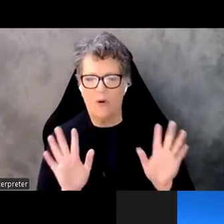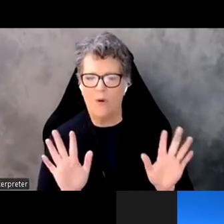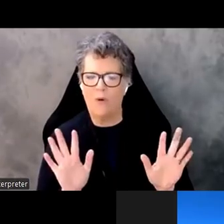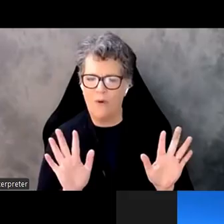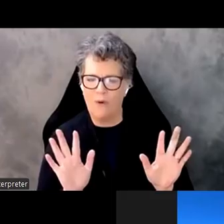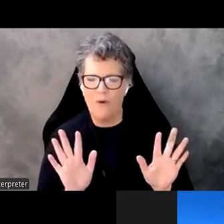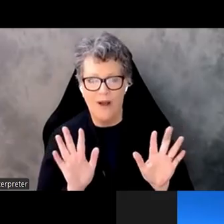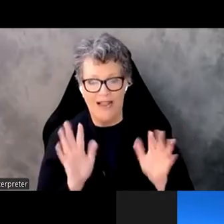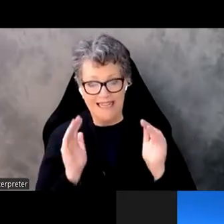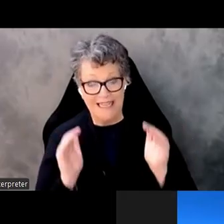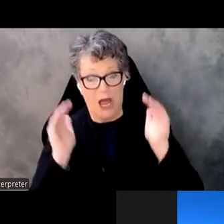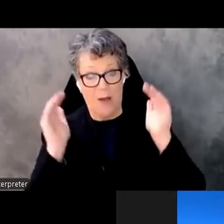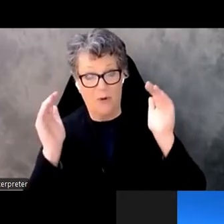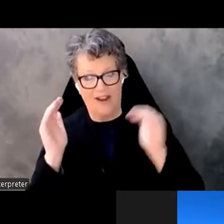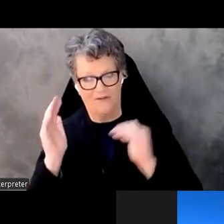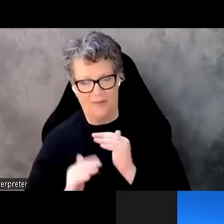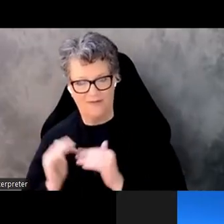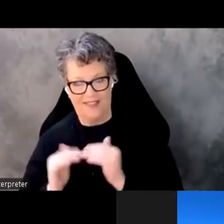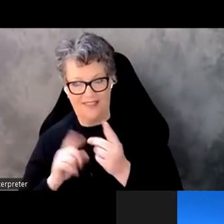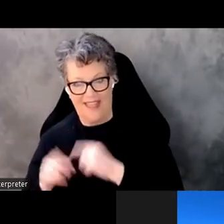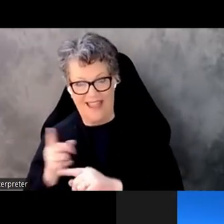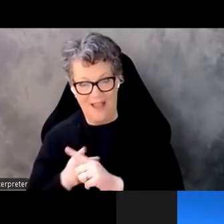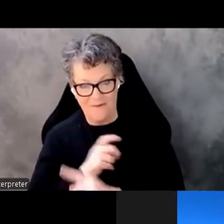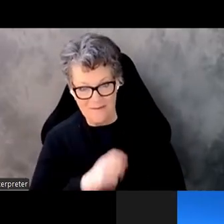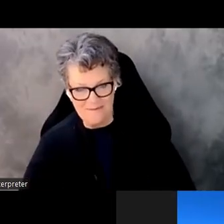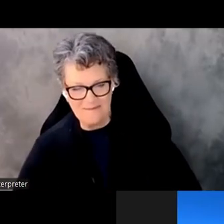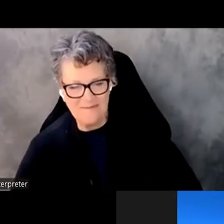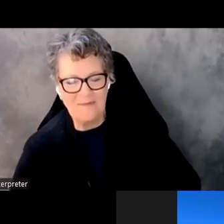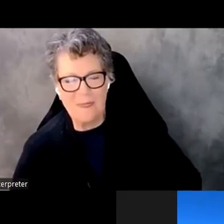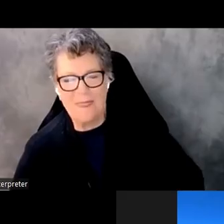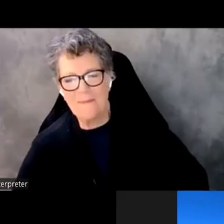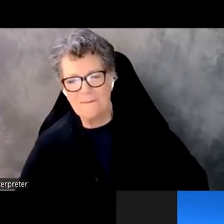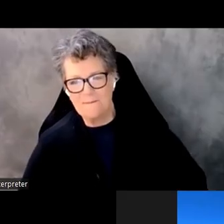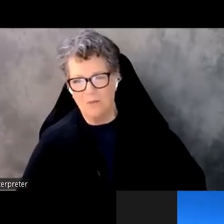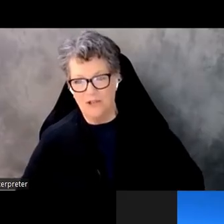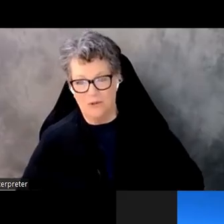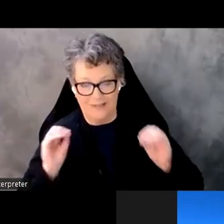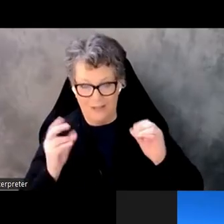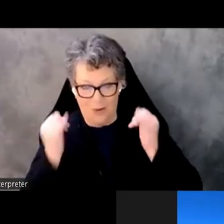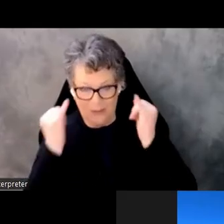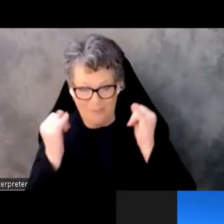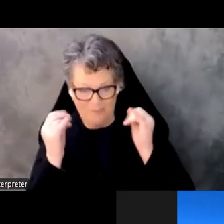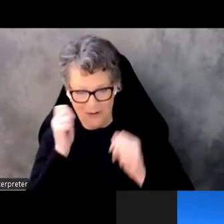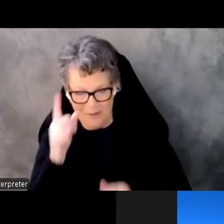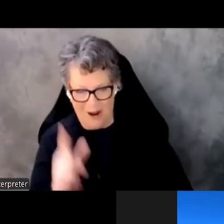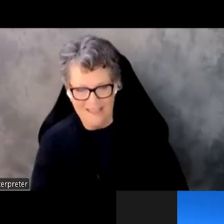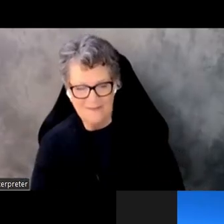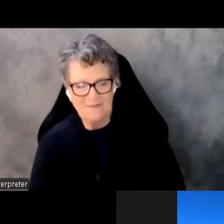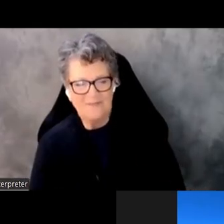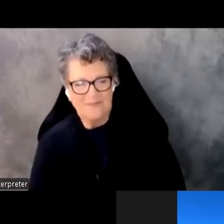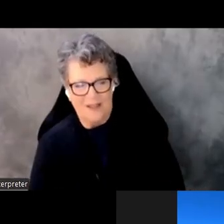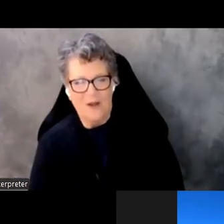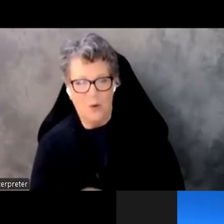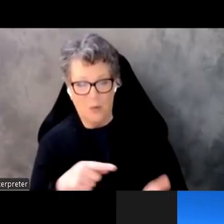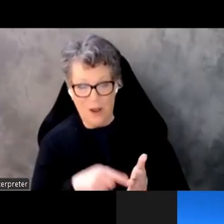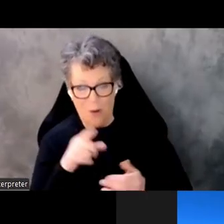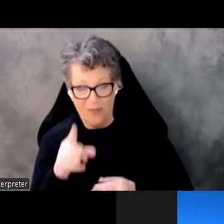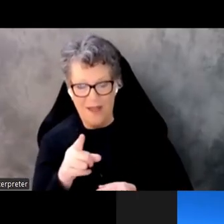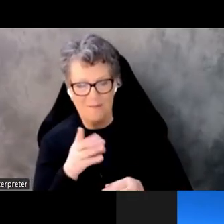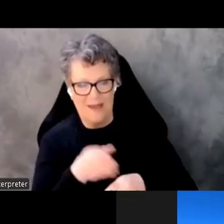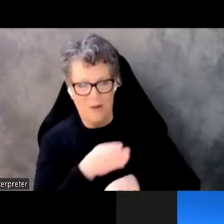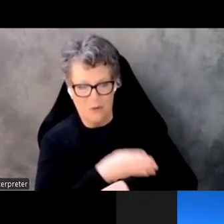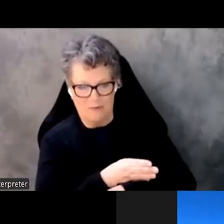an upgrade from the facilities that we were previously providing them, which is no surprise. Really, we owed to them an